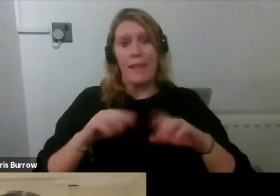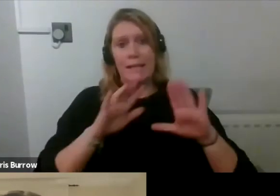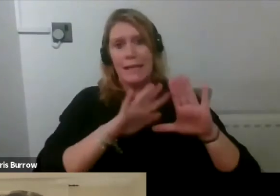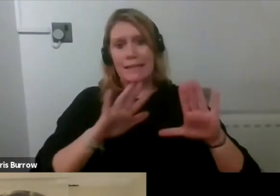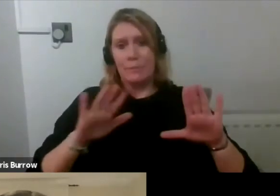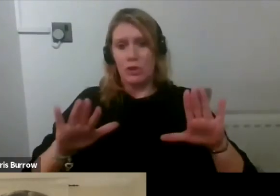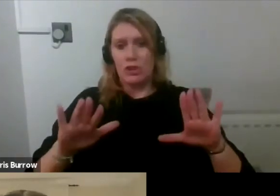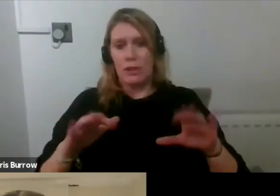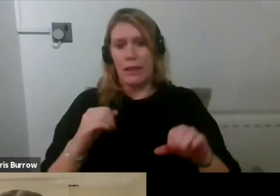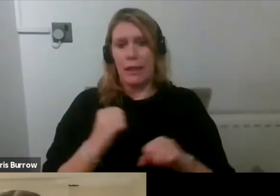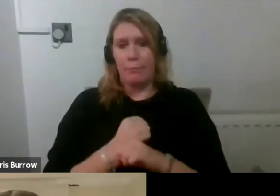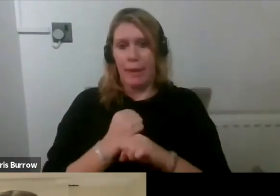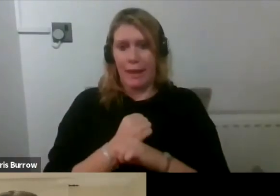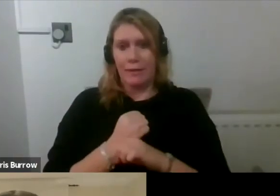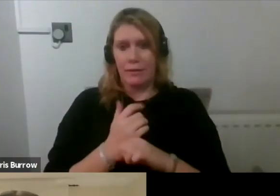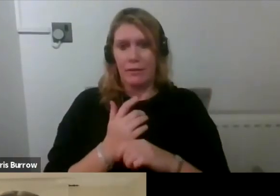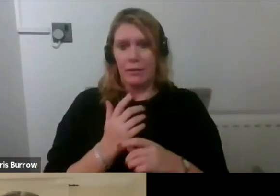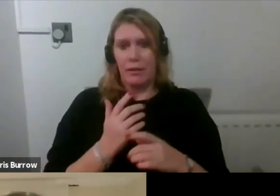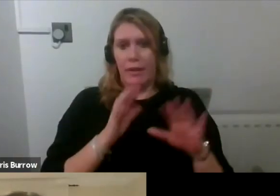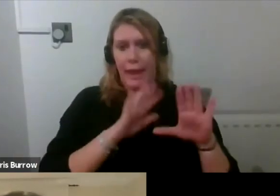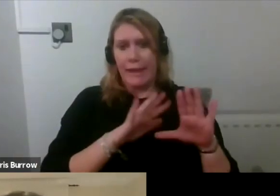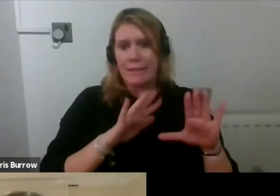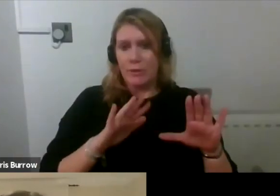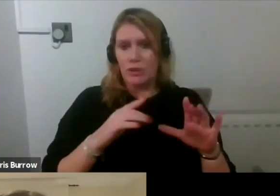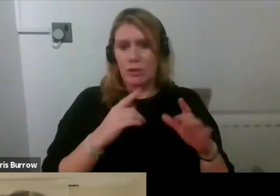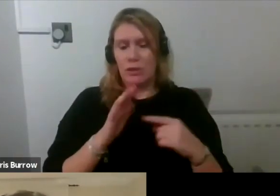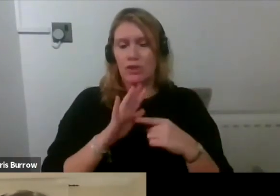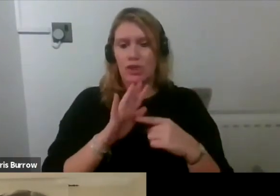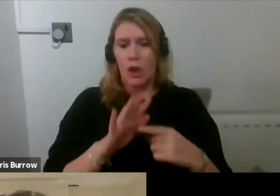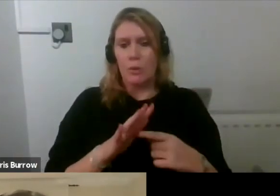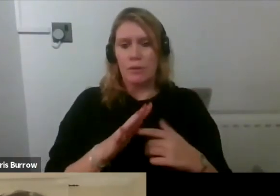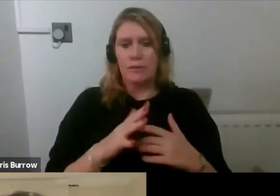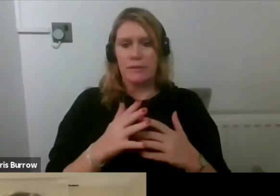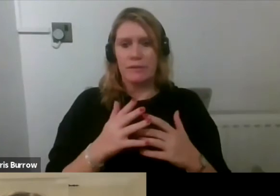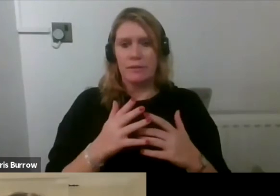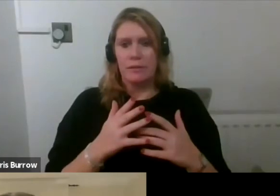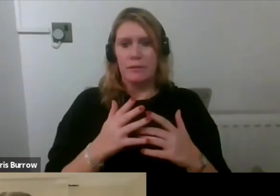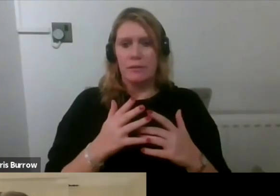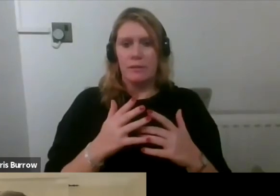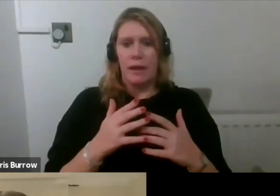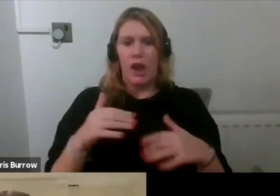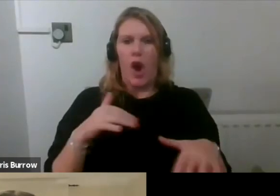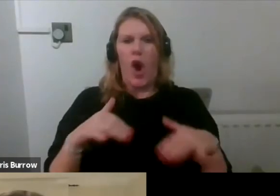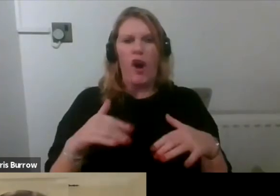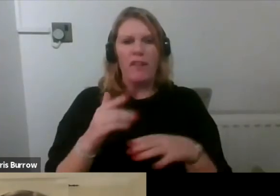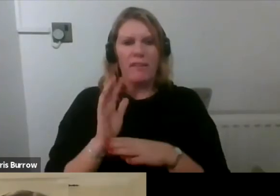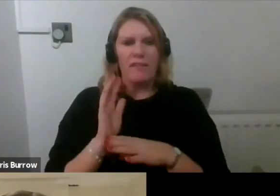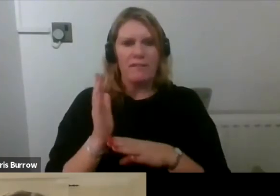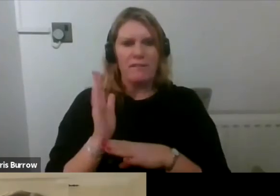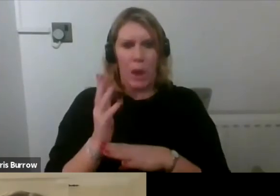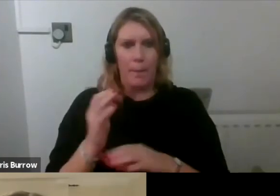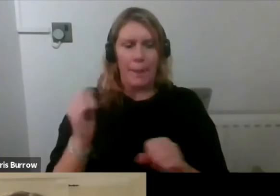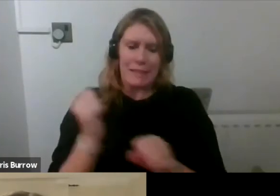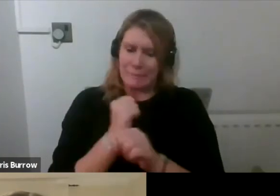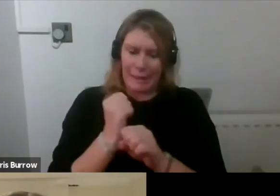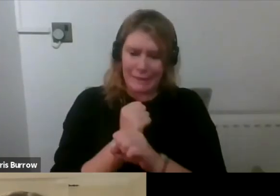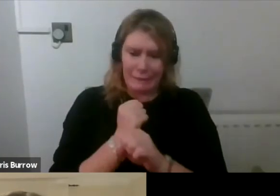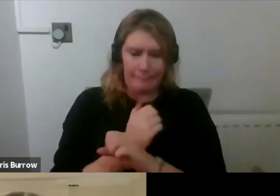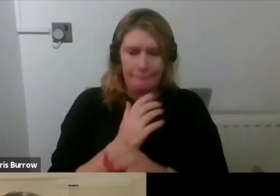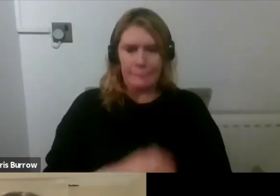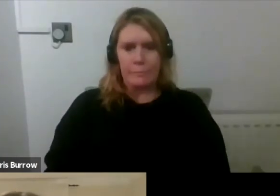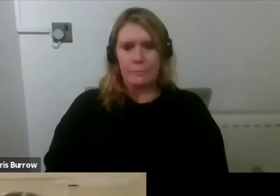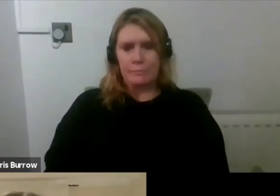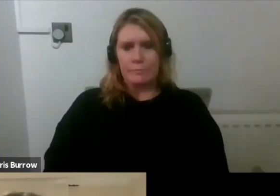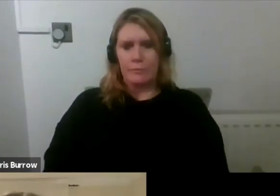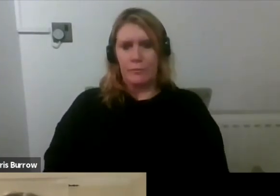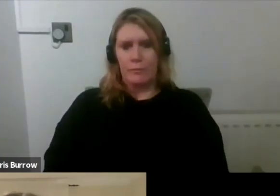Hiker Meet, which where it features a film called Hiker Meet, which isn't a real horror film, and it's made up, and there's mythos around it and stuff like that.